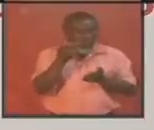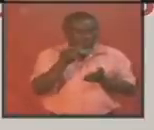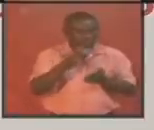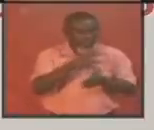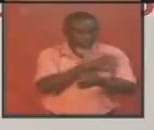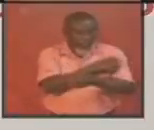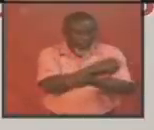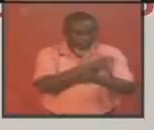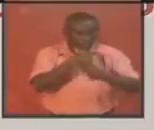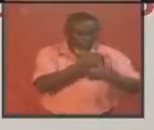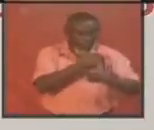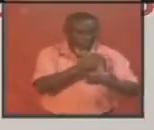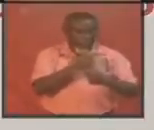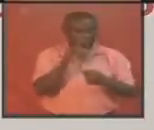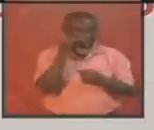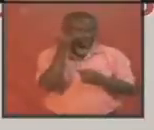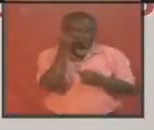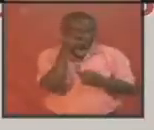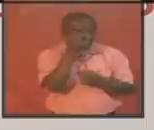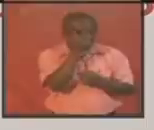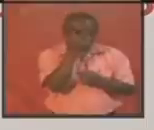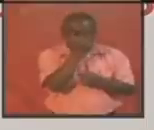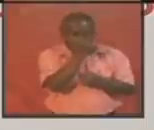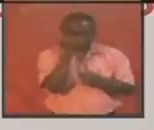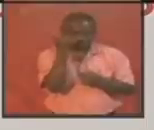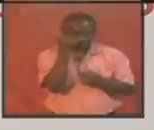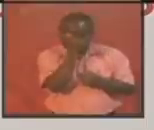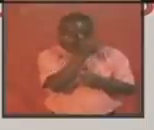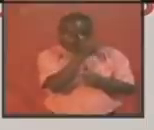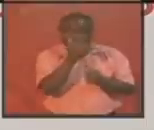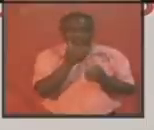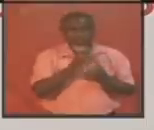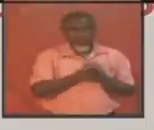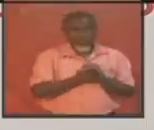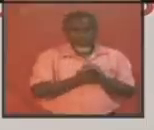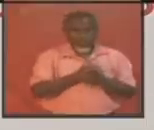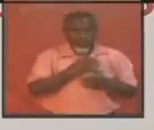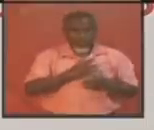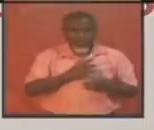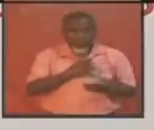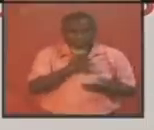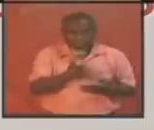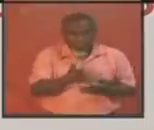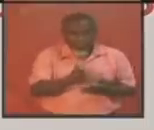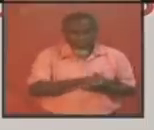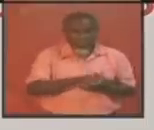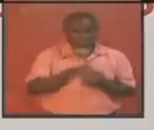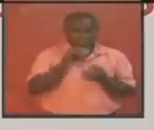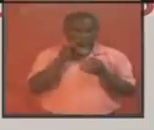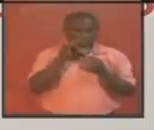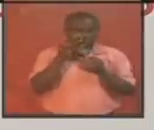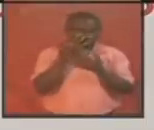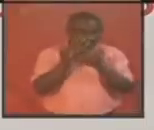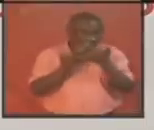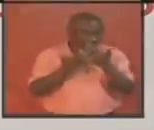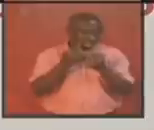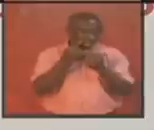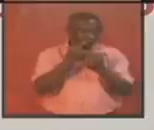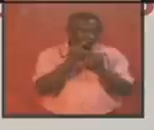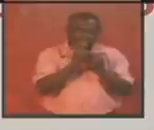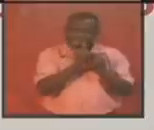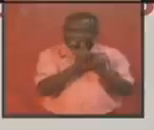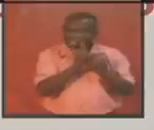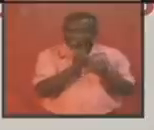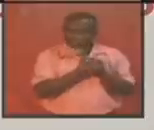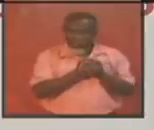fatigue. Severe symptoms may include abdominal pain, vomiting, bleeding from your gums or any other site of your body, which